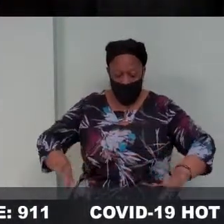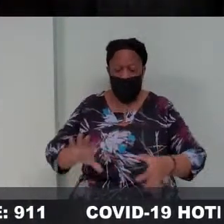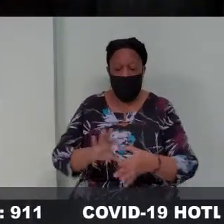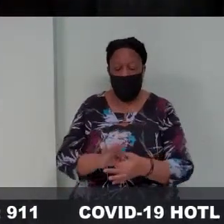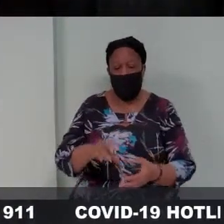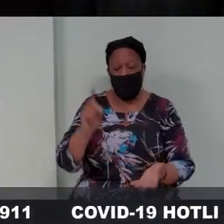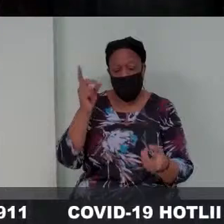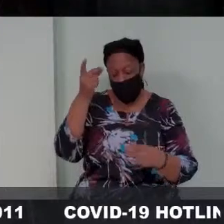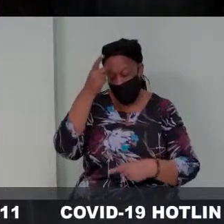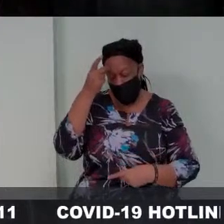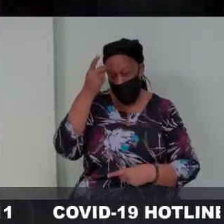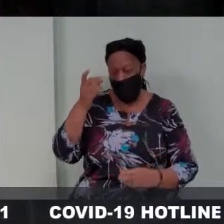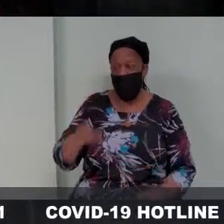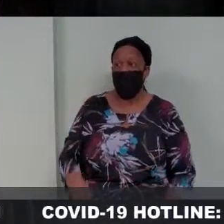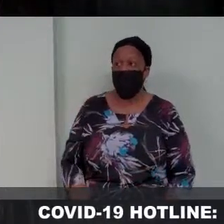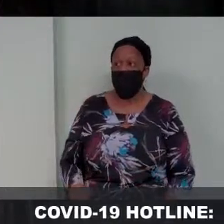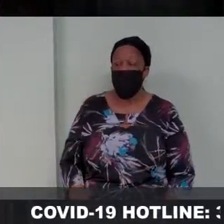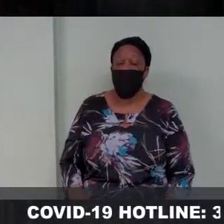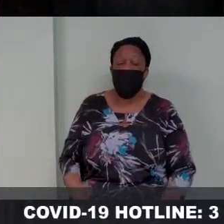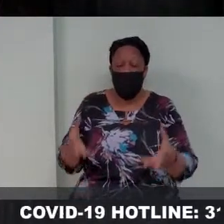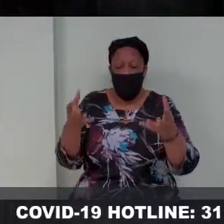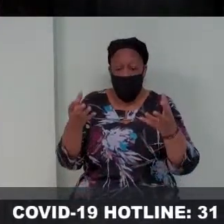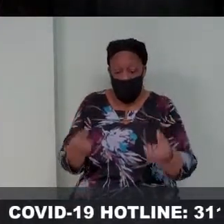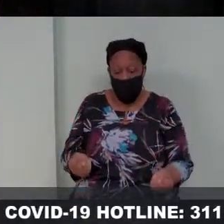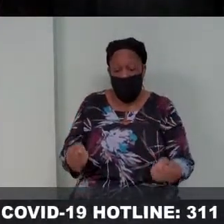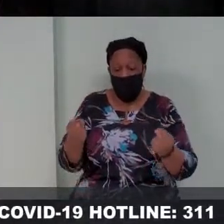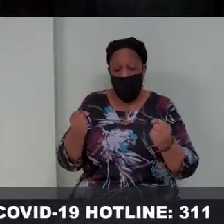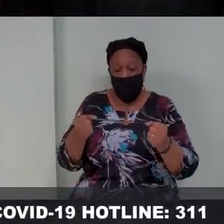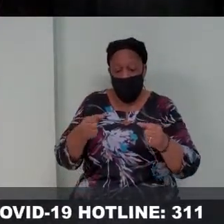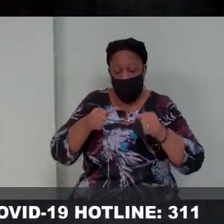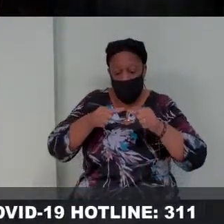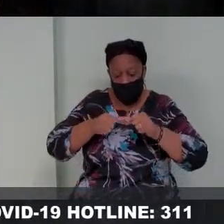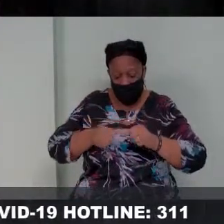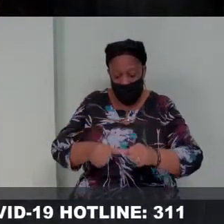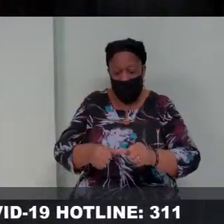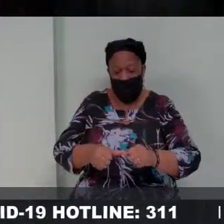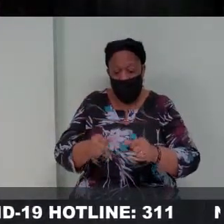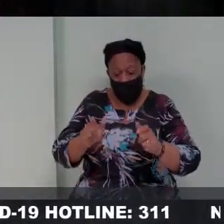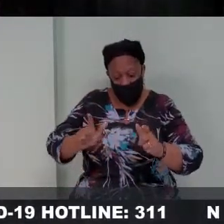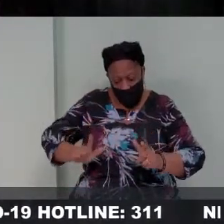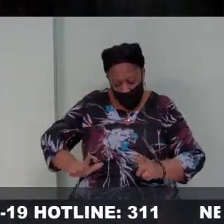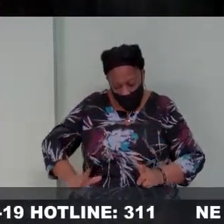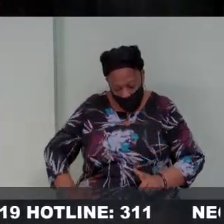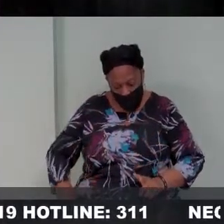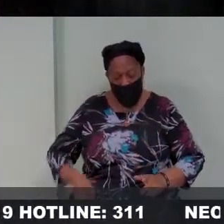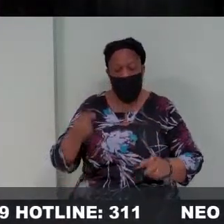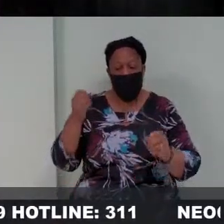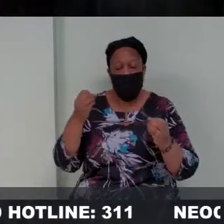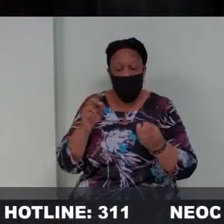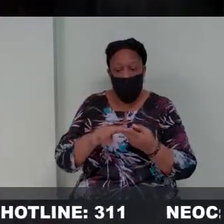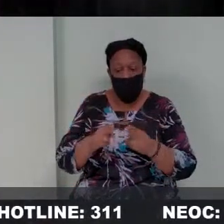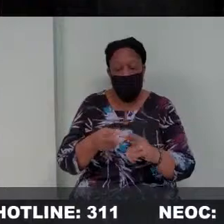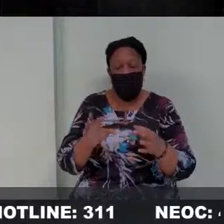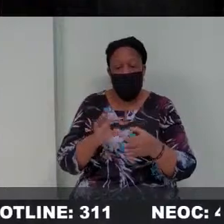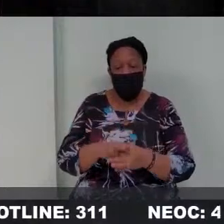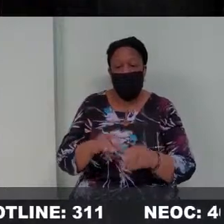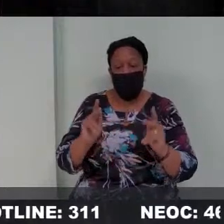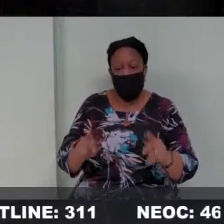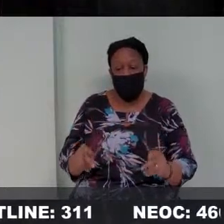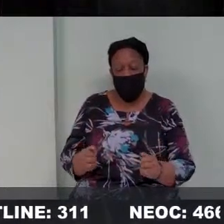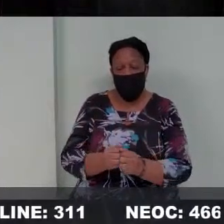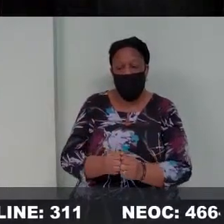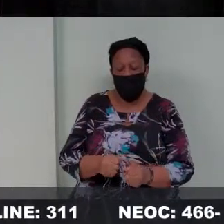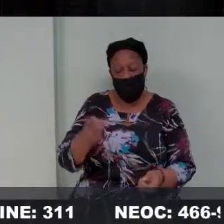As we strive to maintain the Federation's very low-risk status, we are seeking the full cooperation of the public as